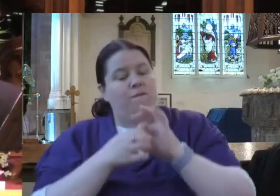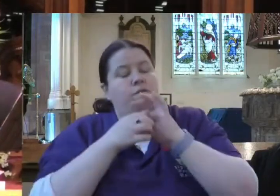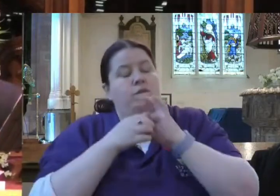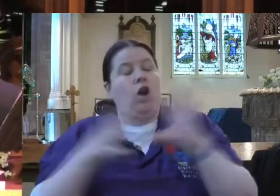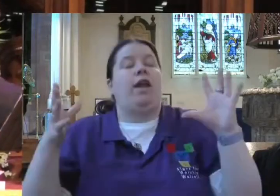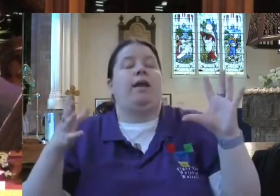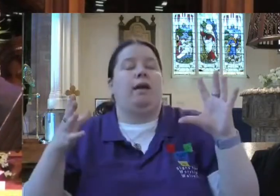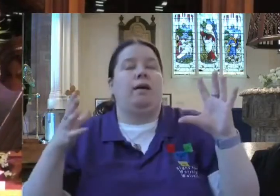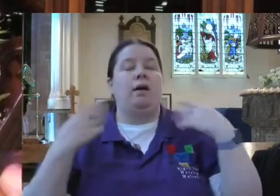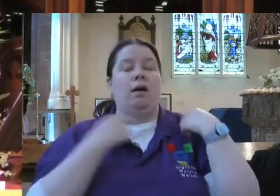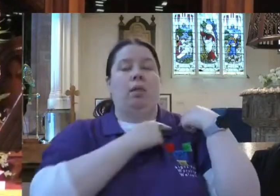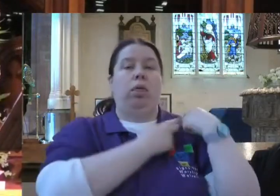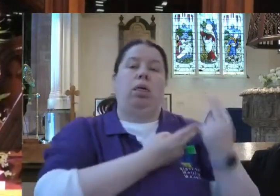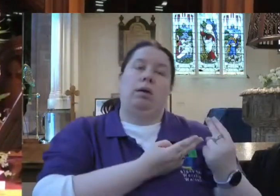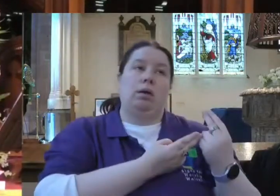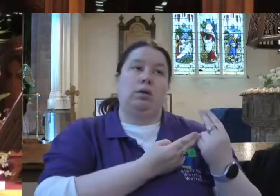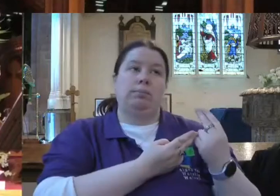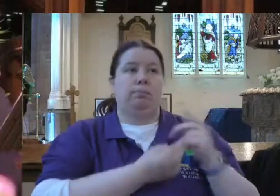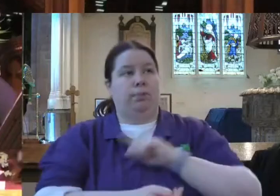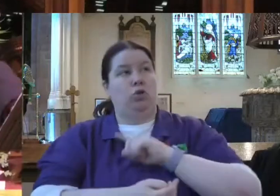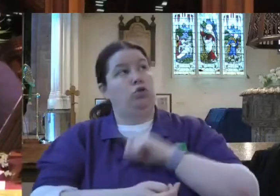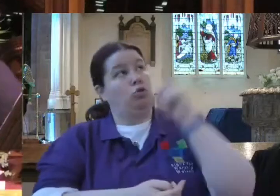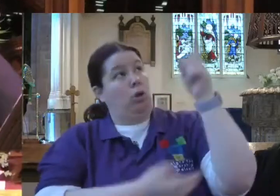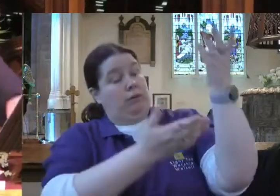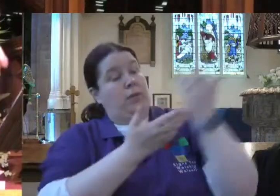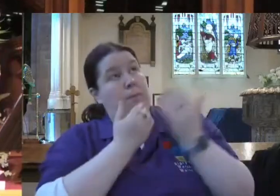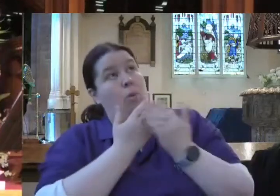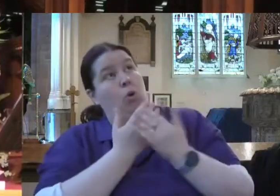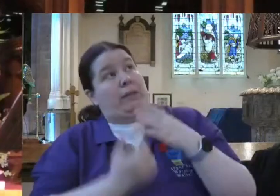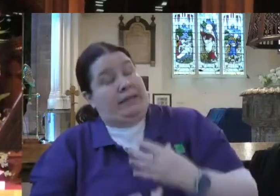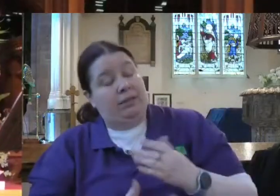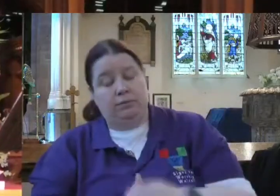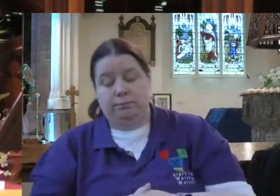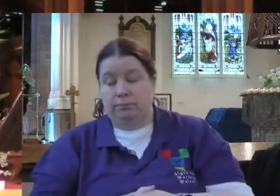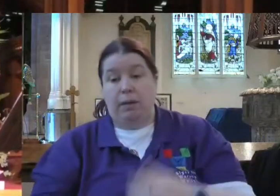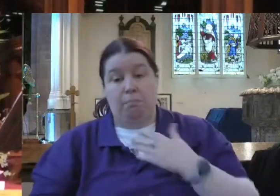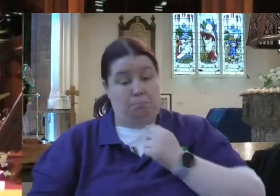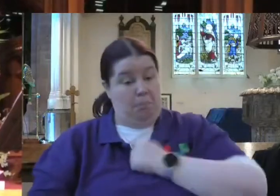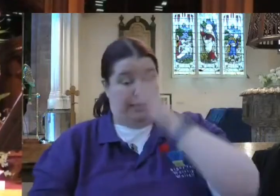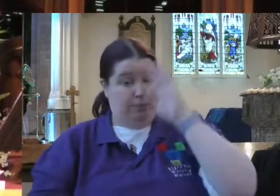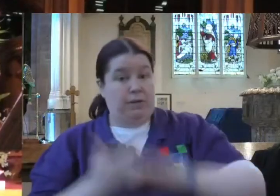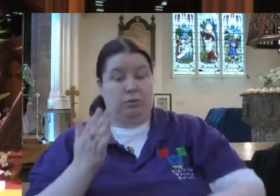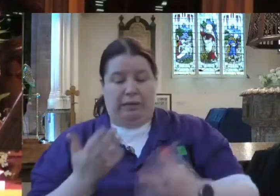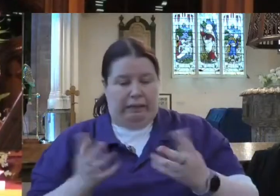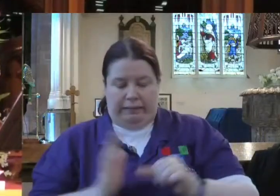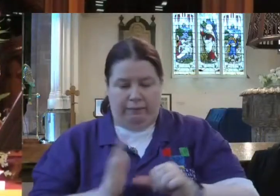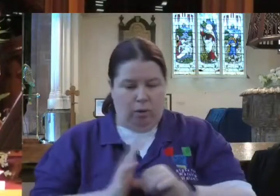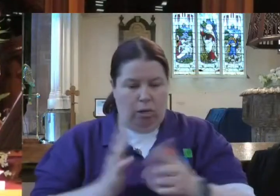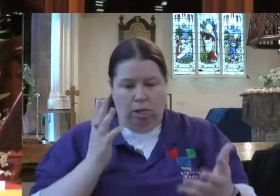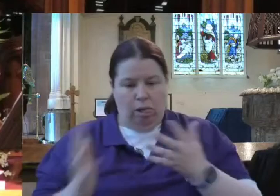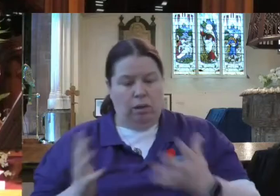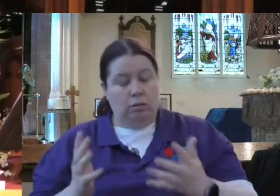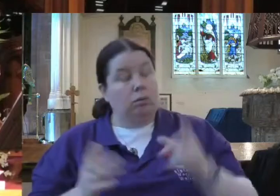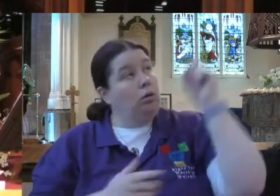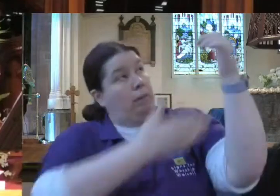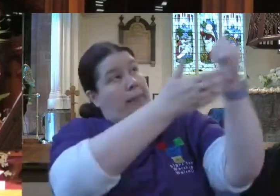Why is that? Because God's able to always give us more than we need. You know, that's been my experience in the past. When we were short of money, God has